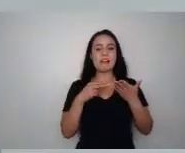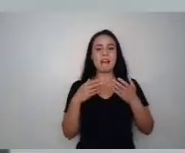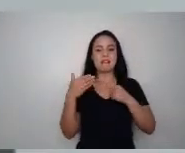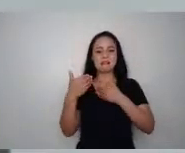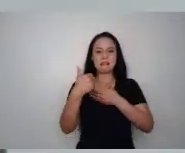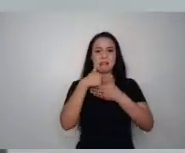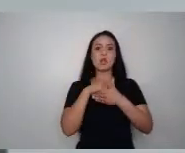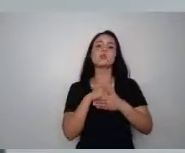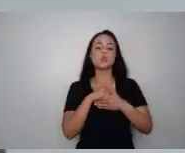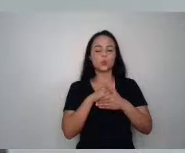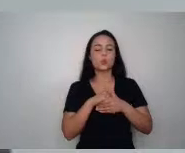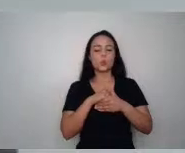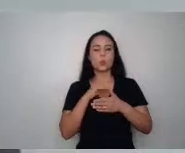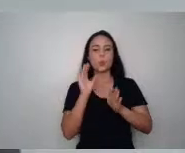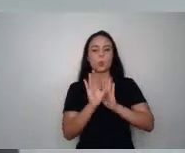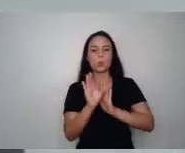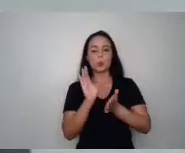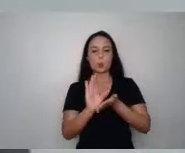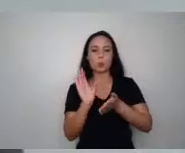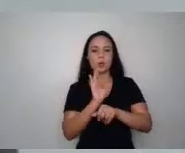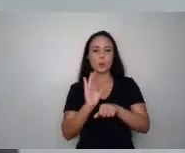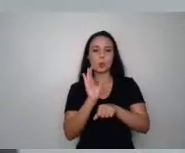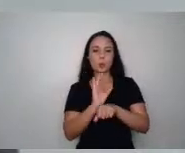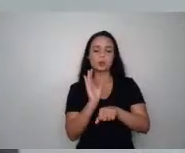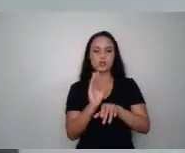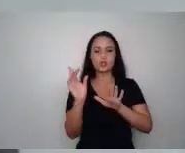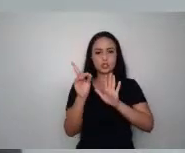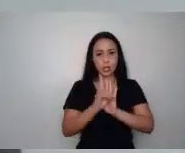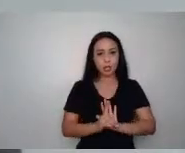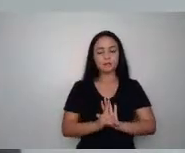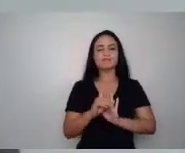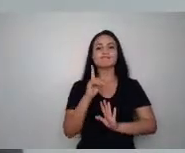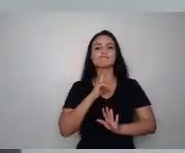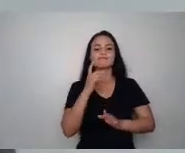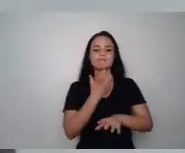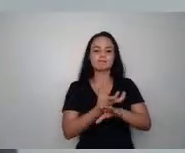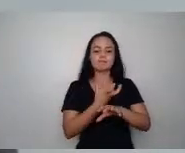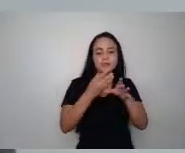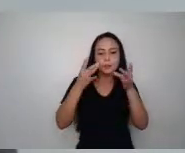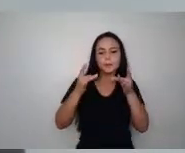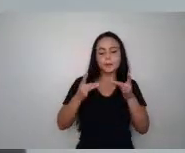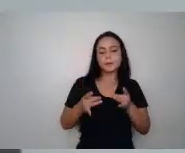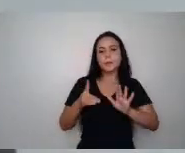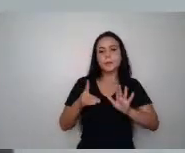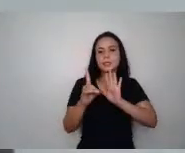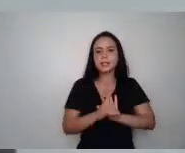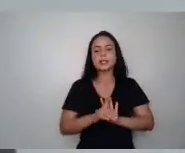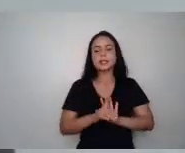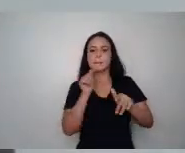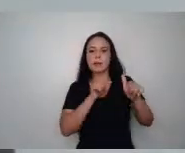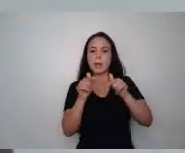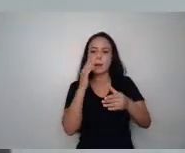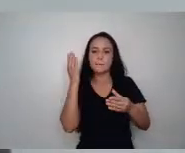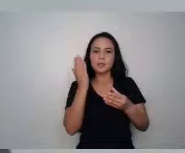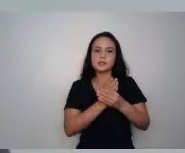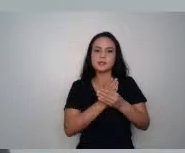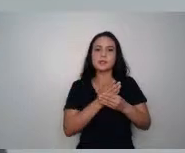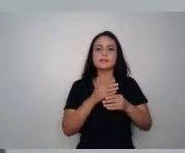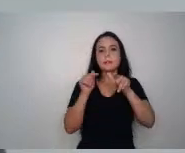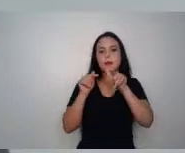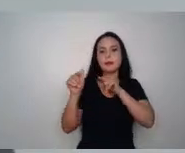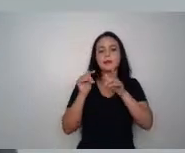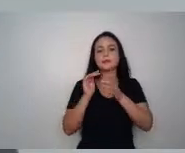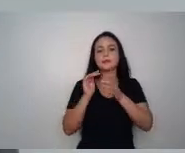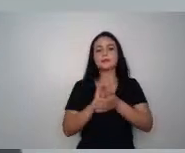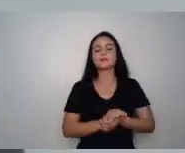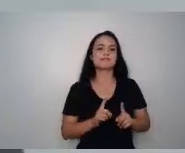So within law school, we have specific subjects for labor law